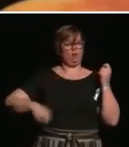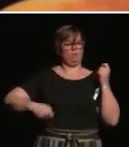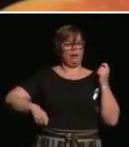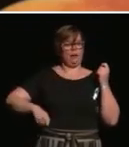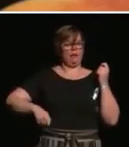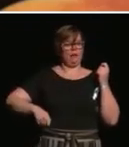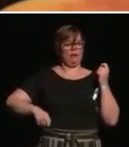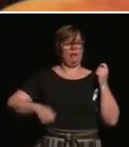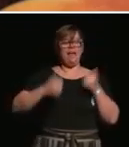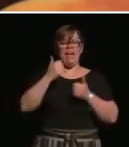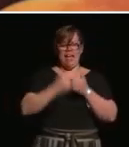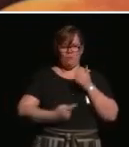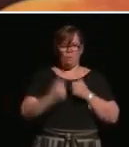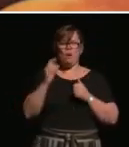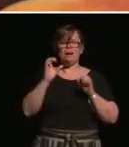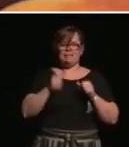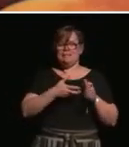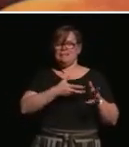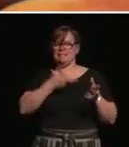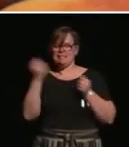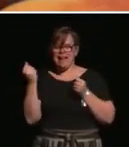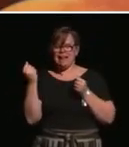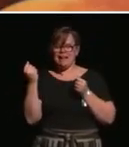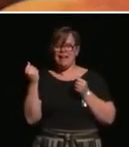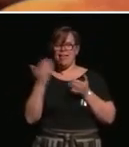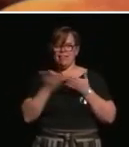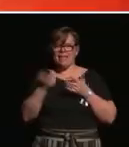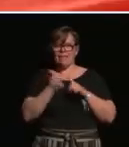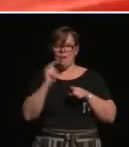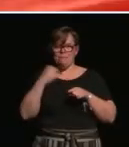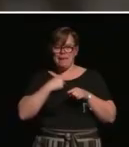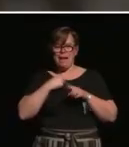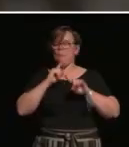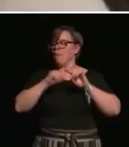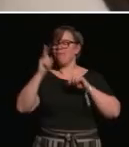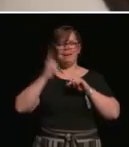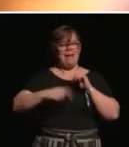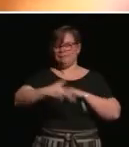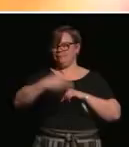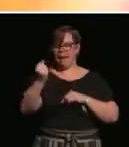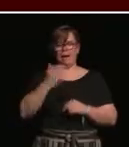could take everything away from me, but they couldn't take my talent."